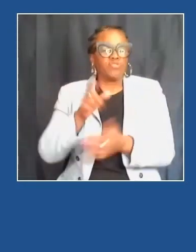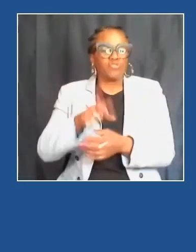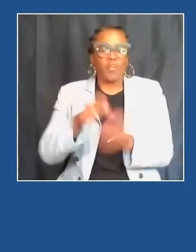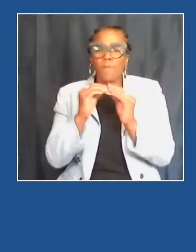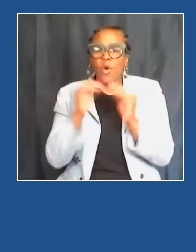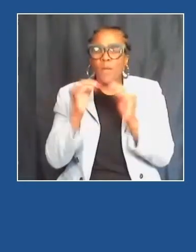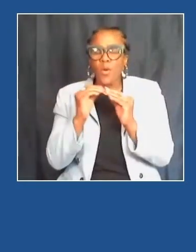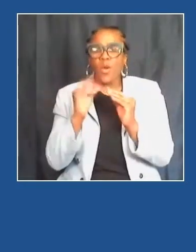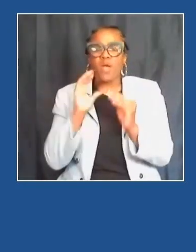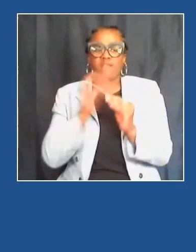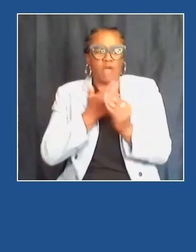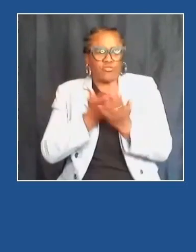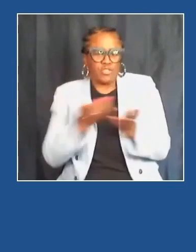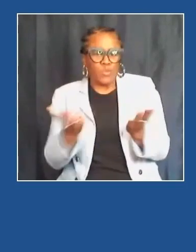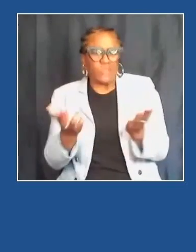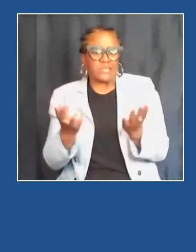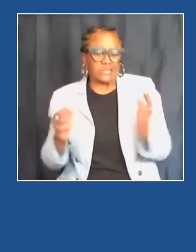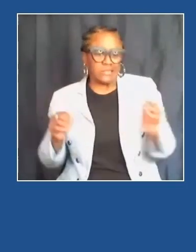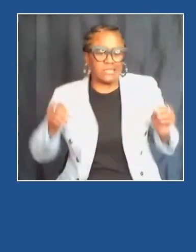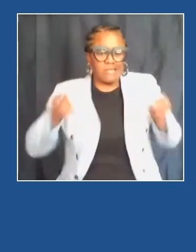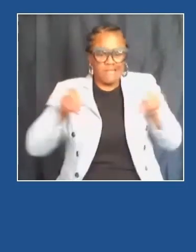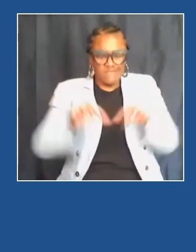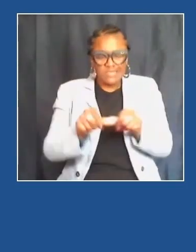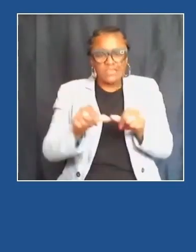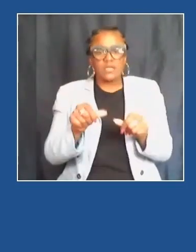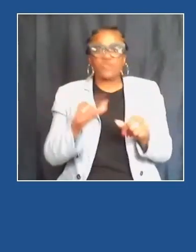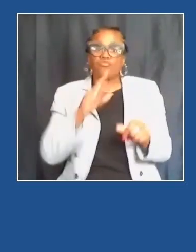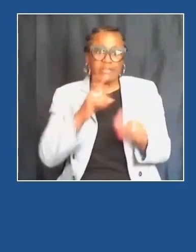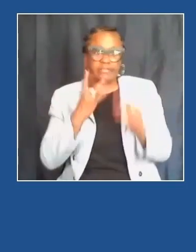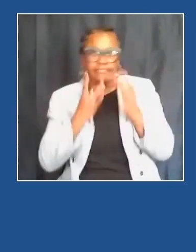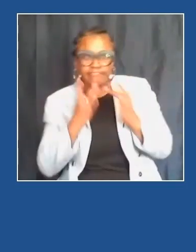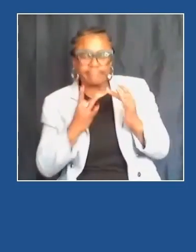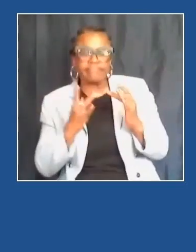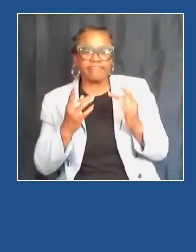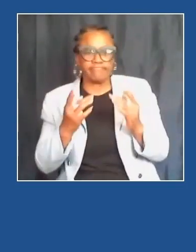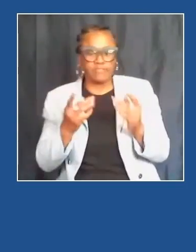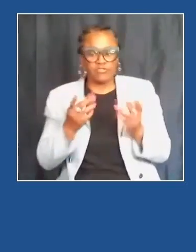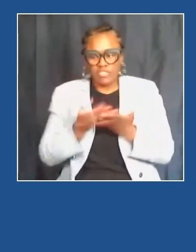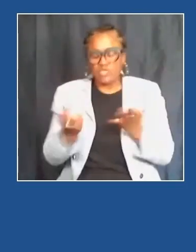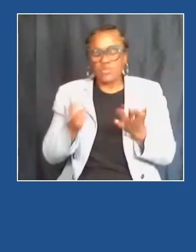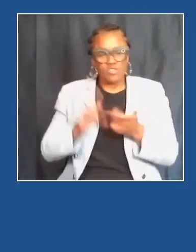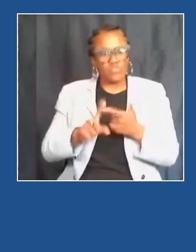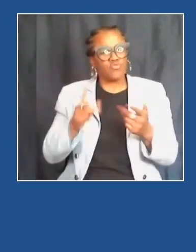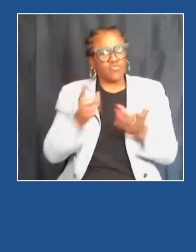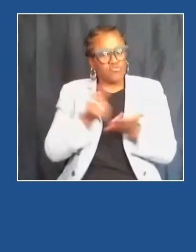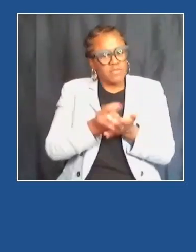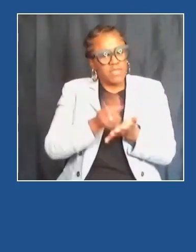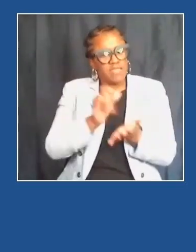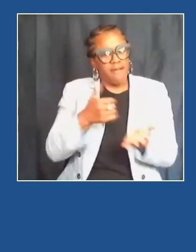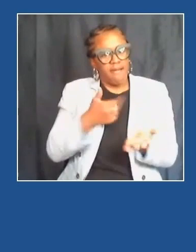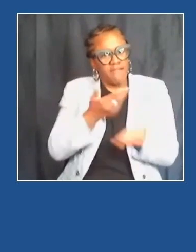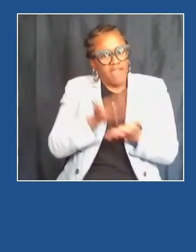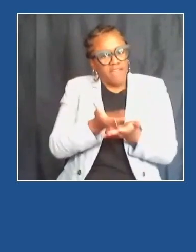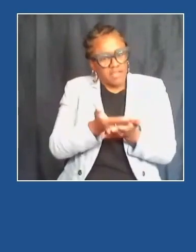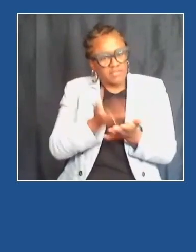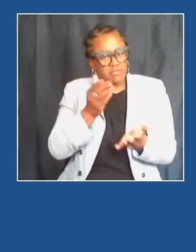more of our resources, our very meager resources, into treatments that actually have evidence that they